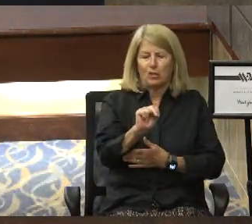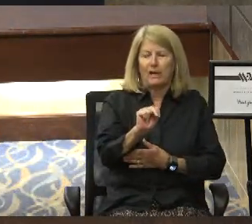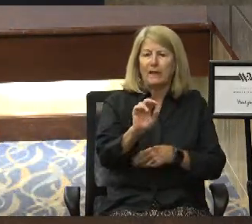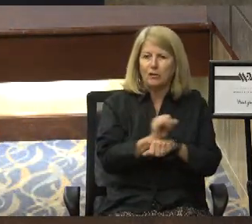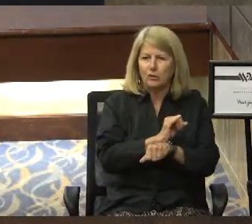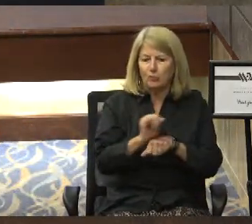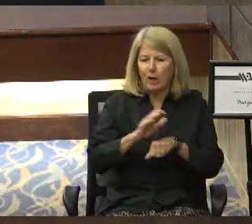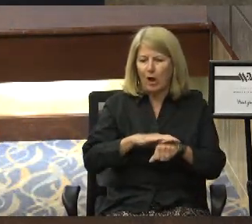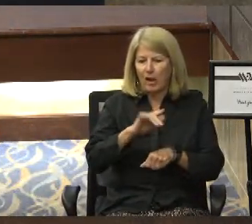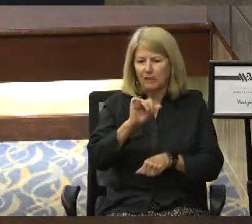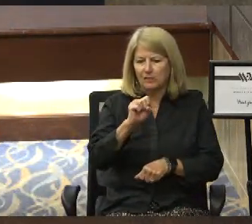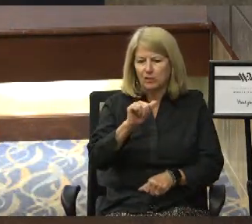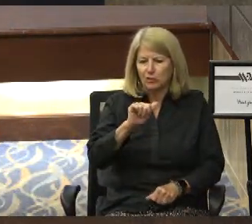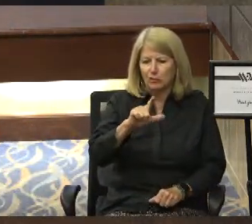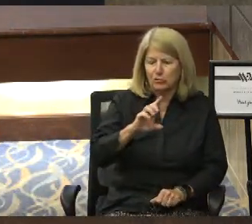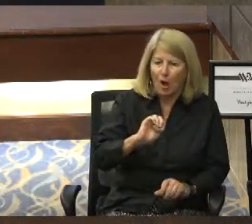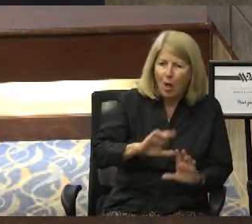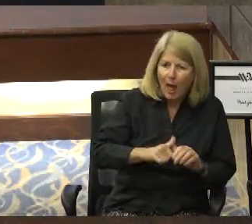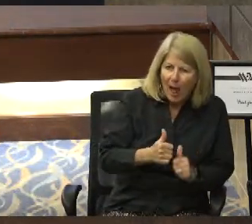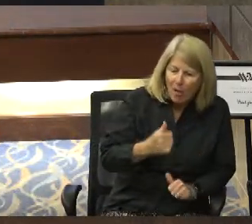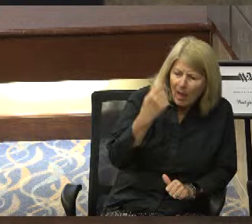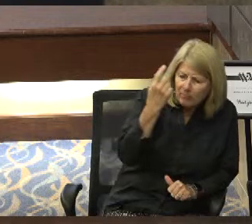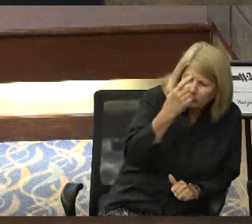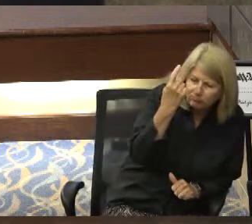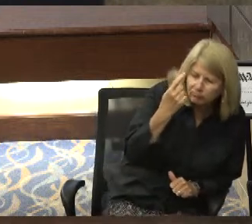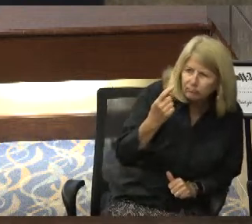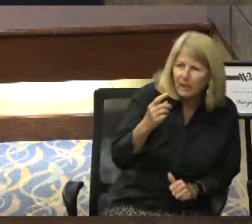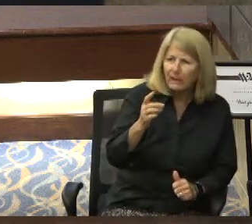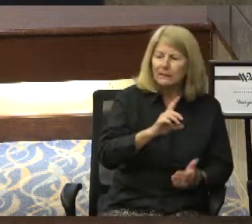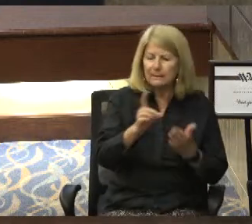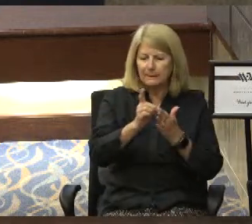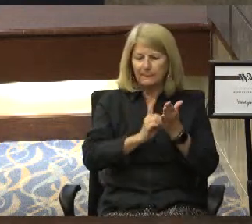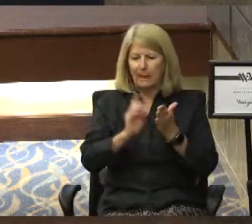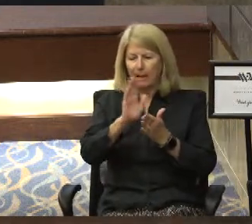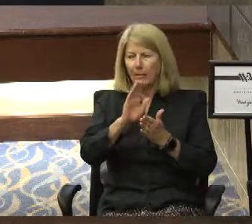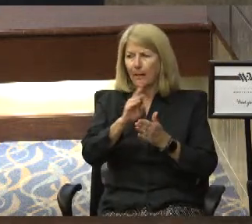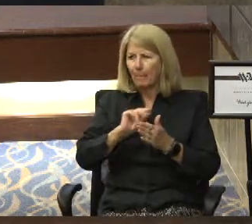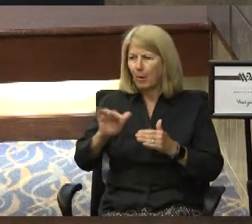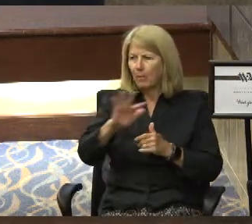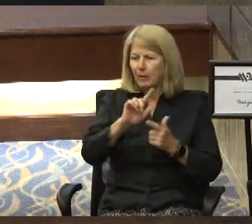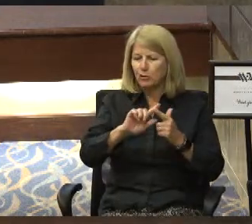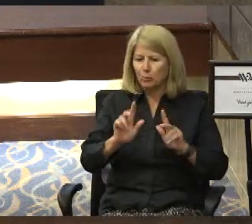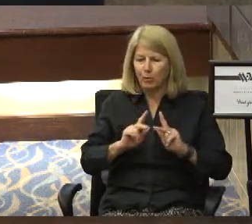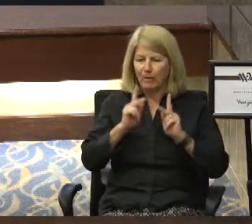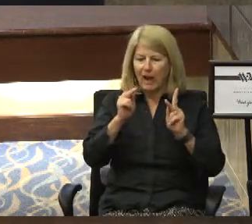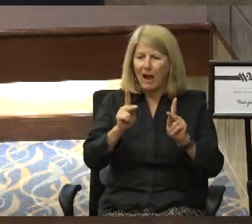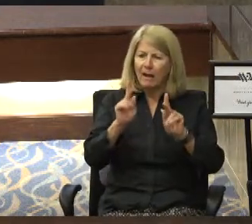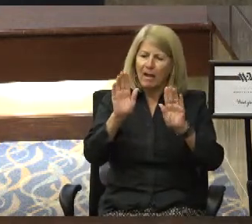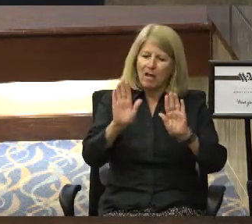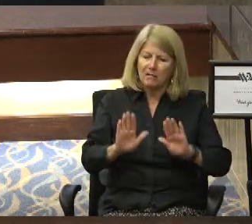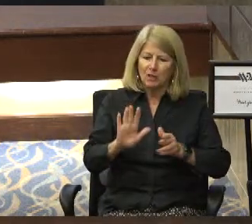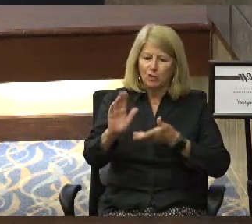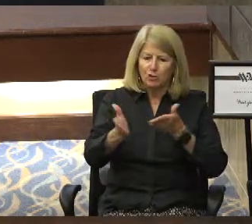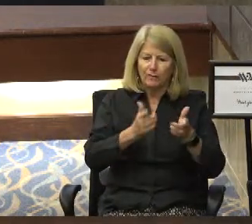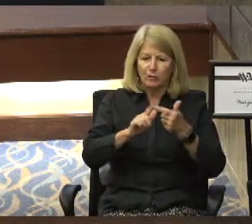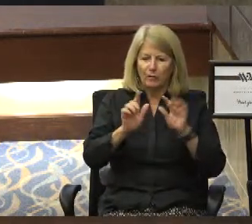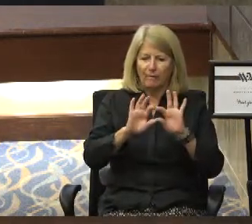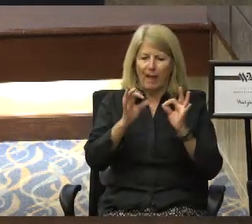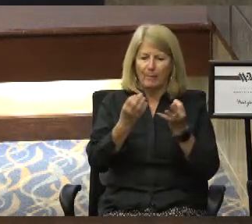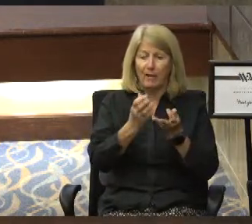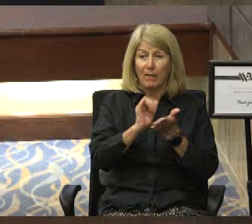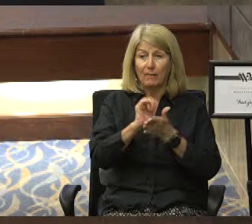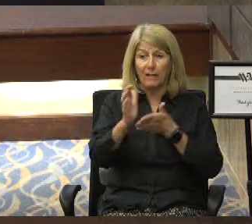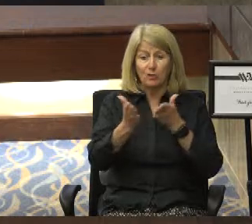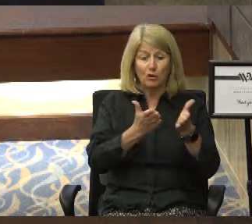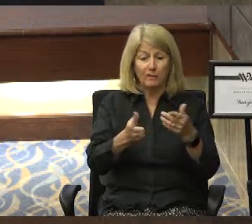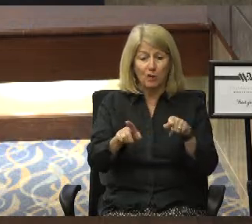thoughtfully designed their property to really be able to provide excellent service to the families that they're serving,